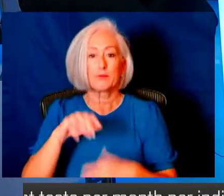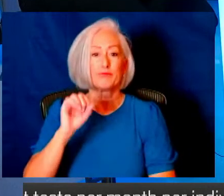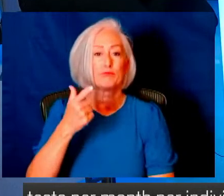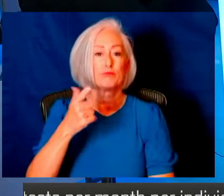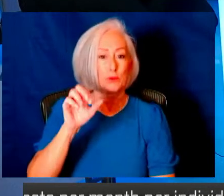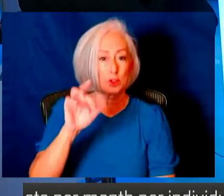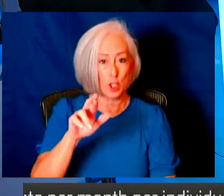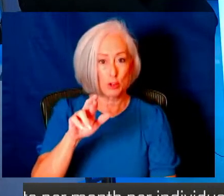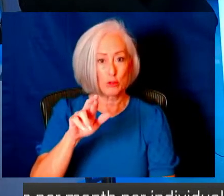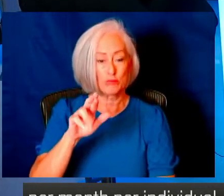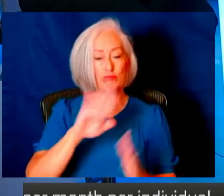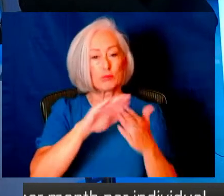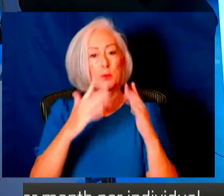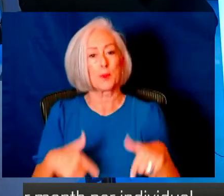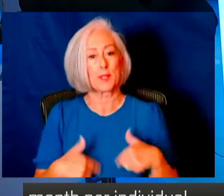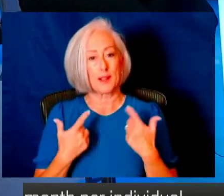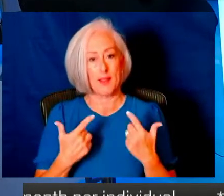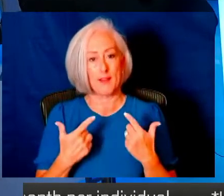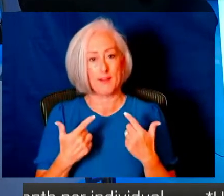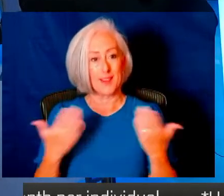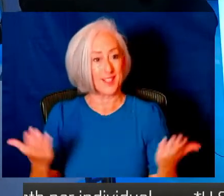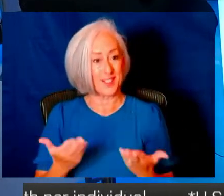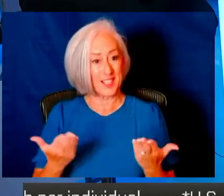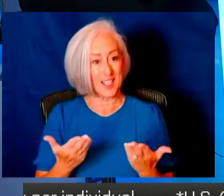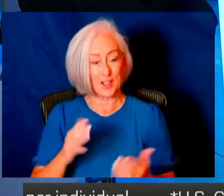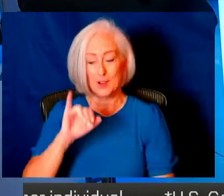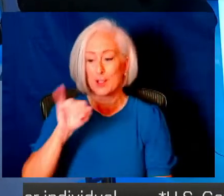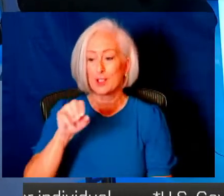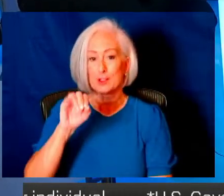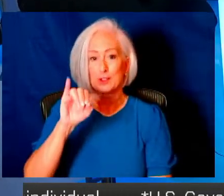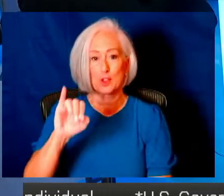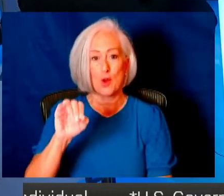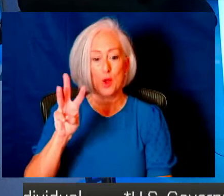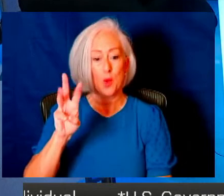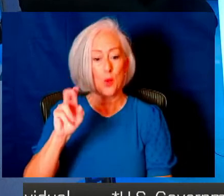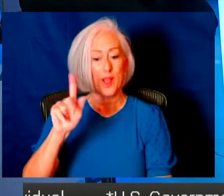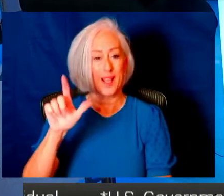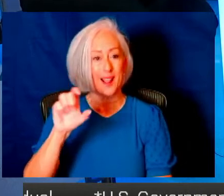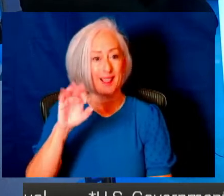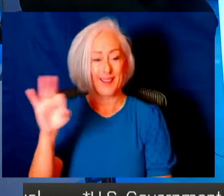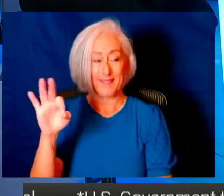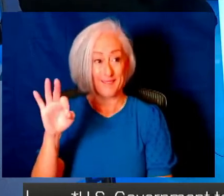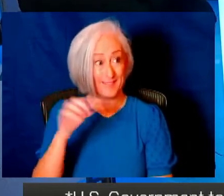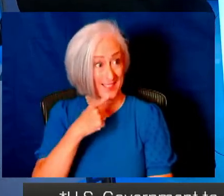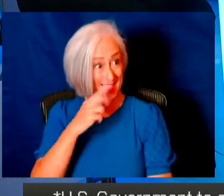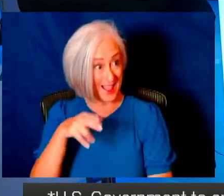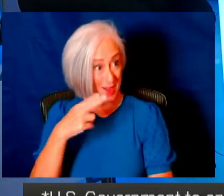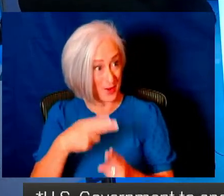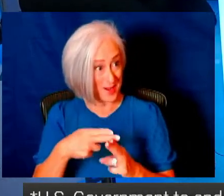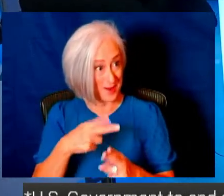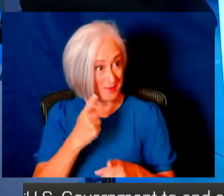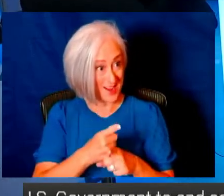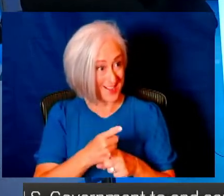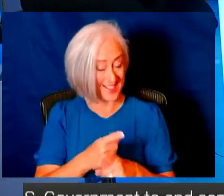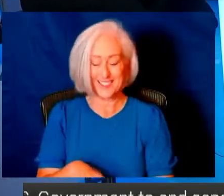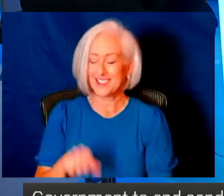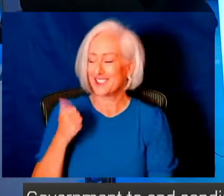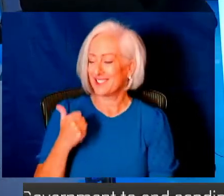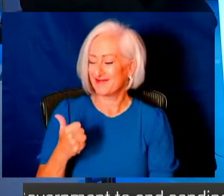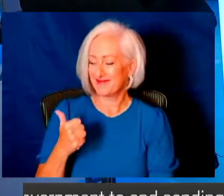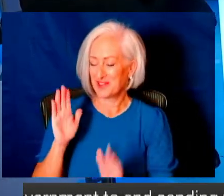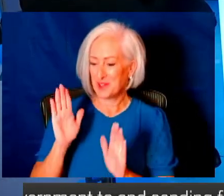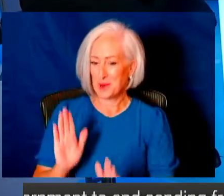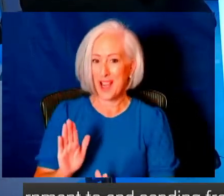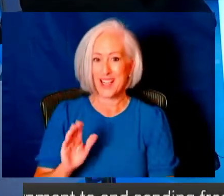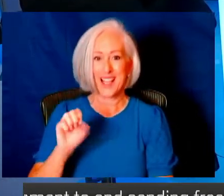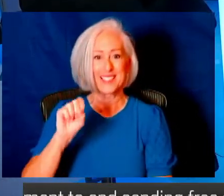and Investigator Joy Wycliffe. How close was I? That was great. Awesome. And Sierra Stites. How